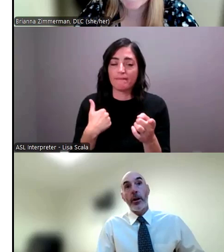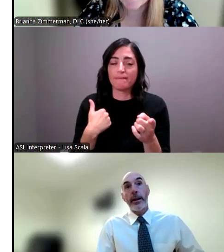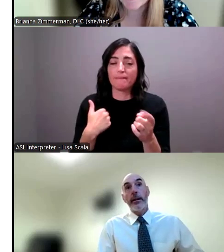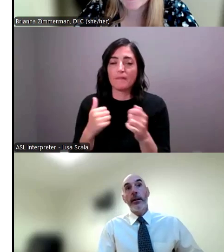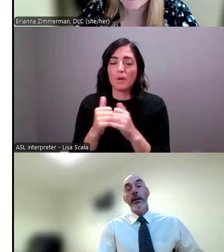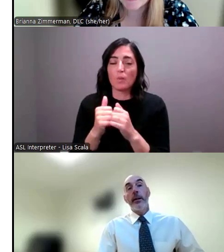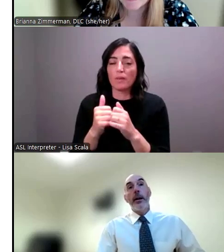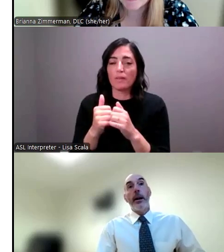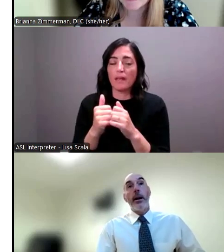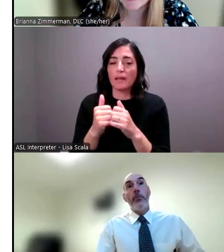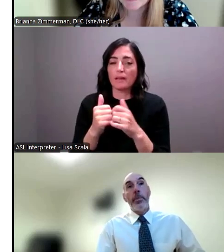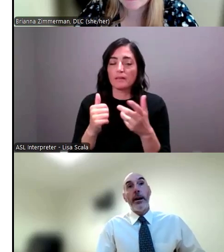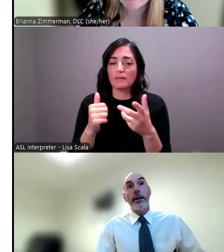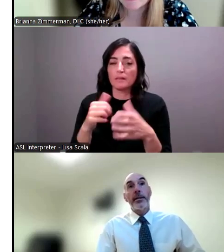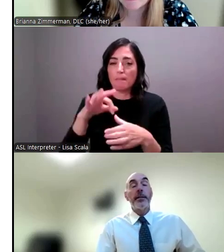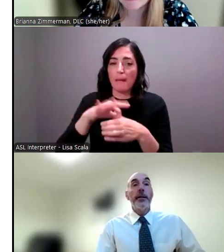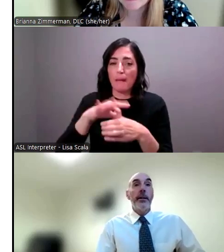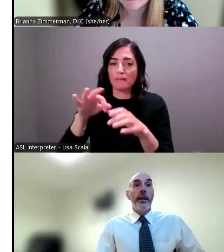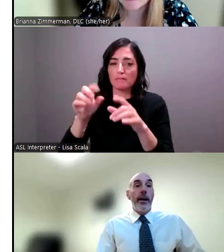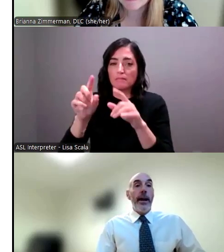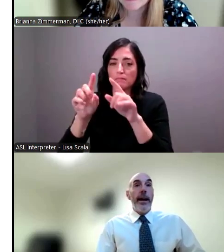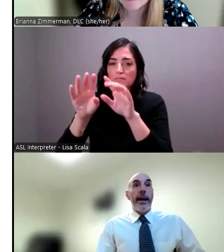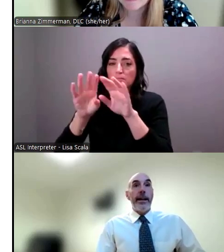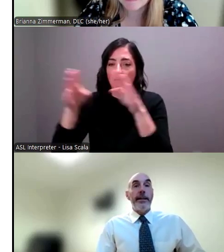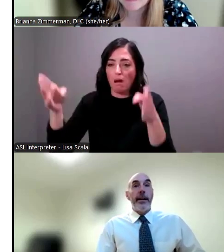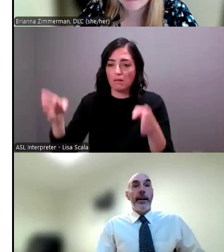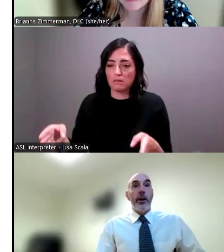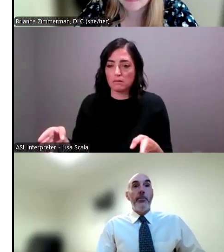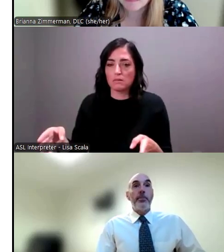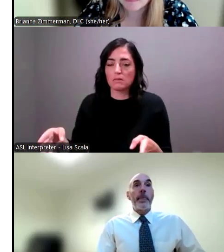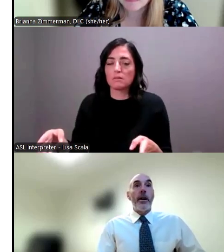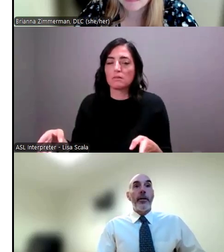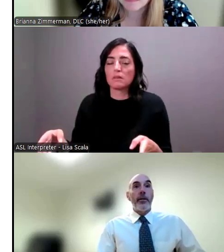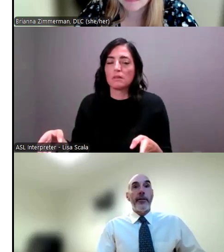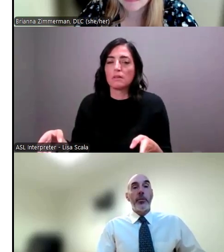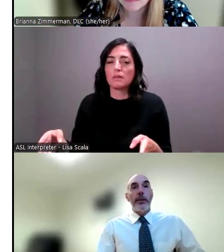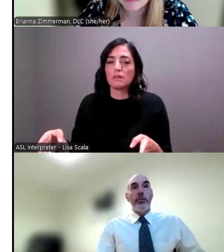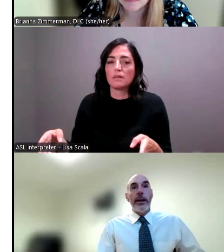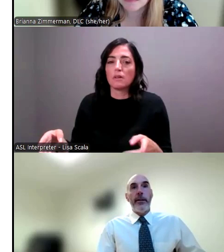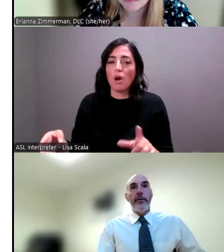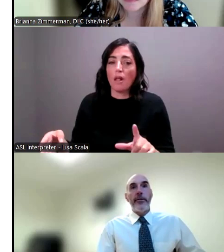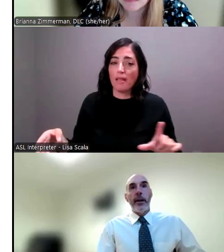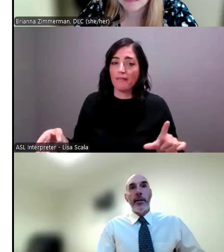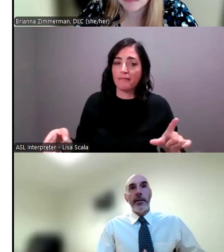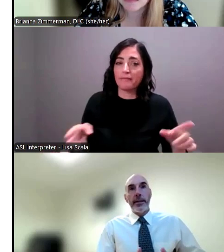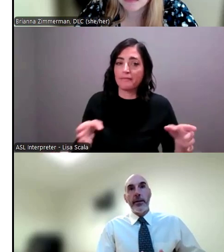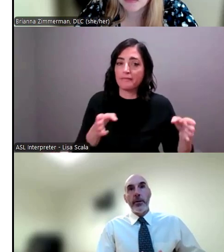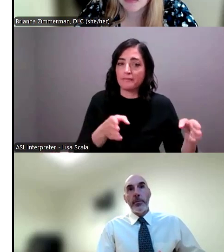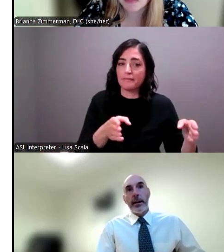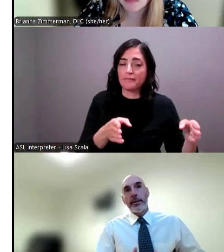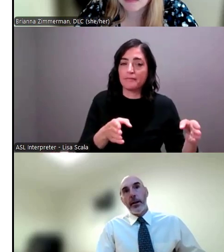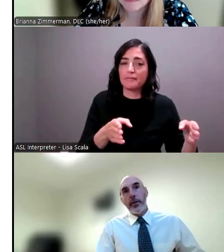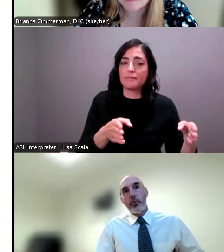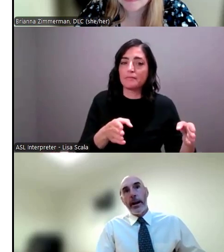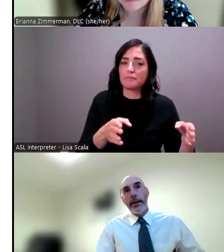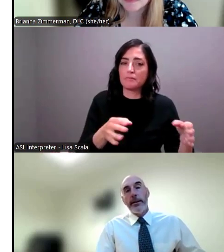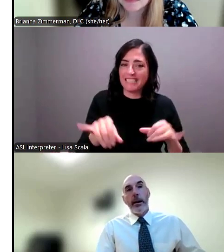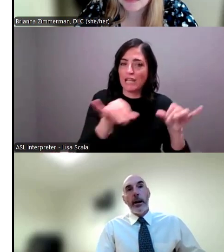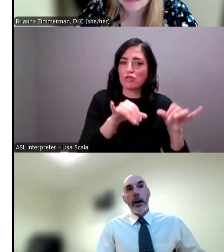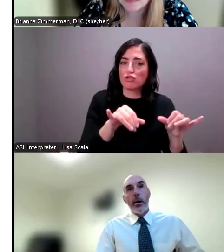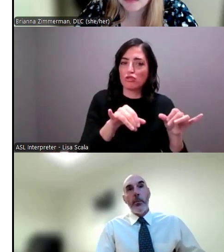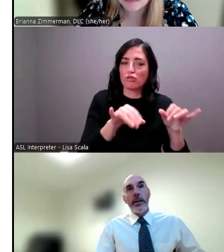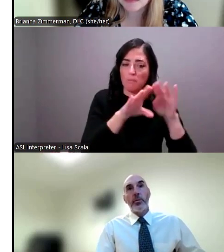ballot marking box. And on the left, we have the standard box, and on the